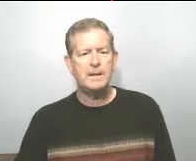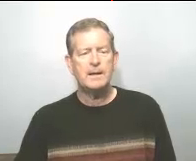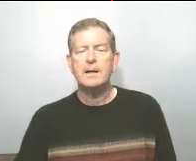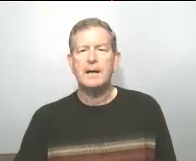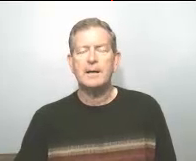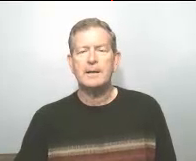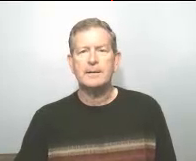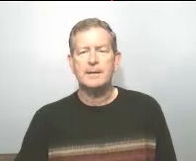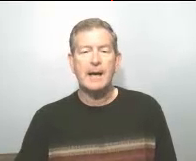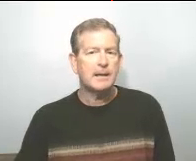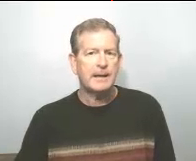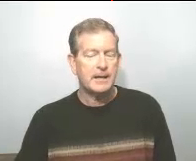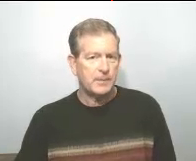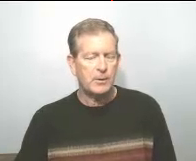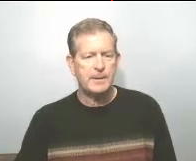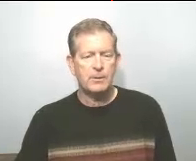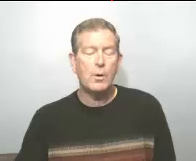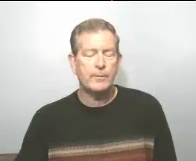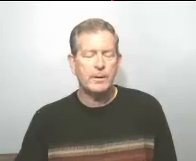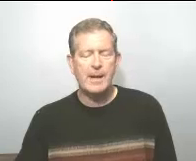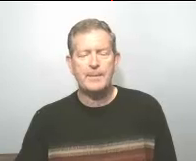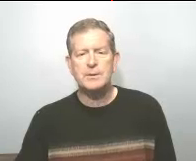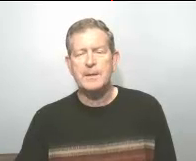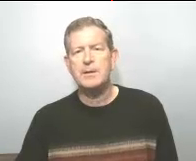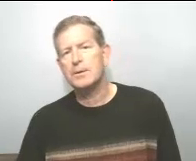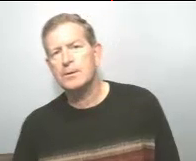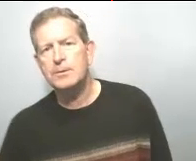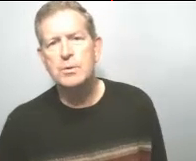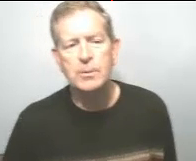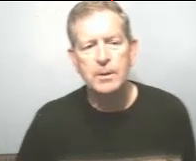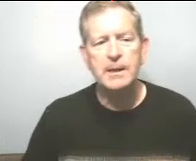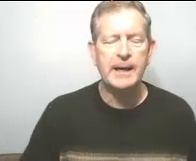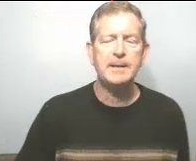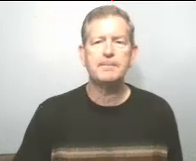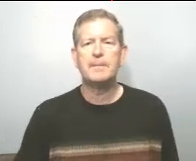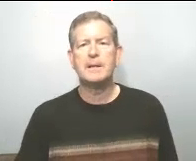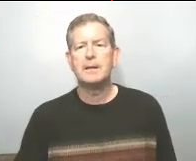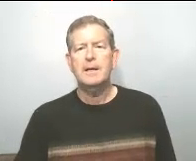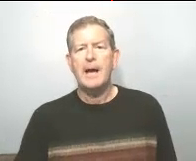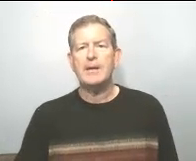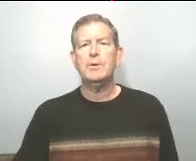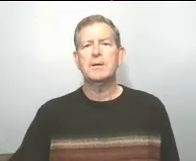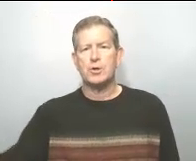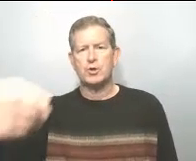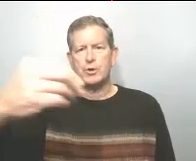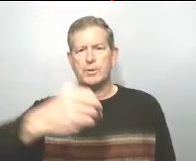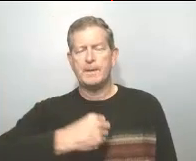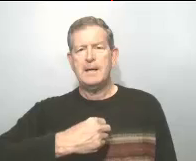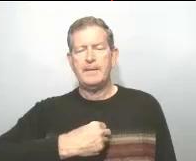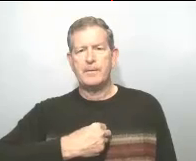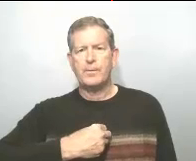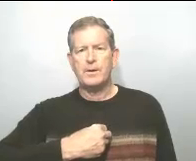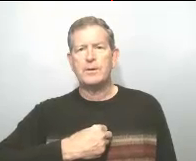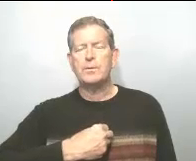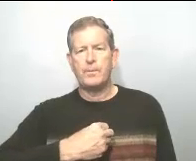one. I click on it. Tomorrow it'll be, or whoever it happens to be, your instructor will click on it. Je. And you hear je,